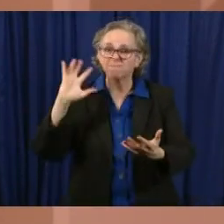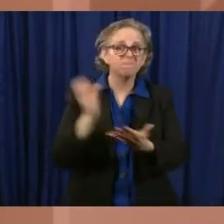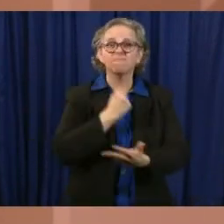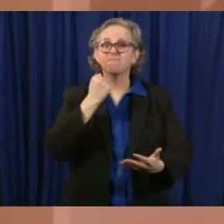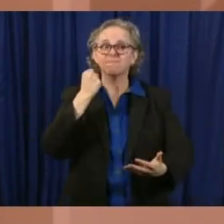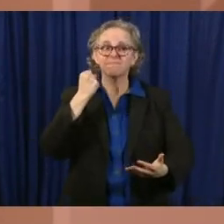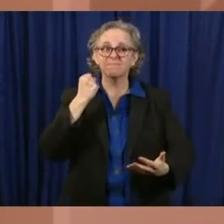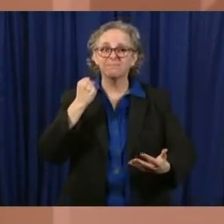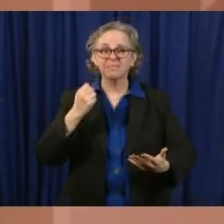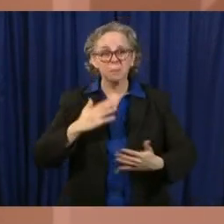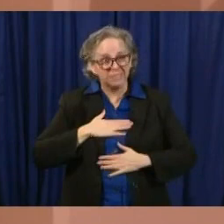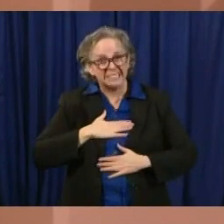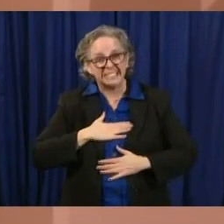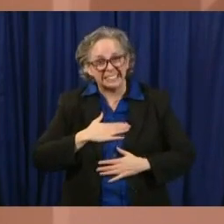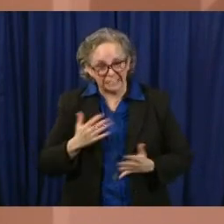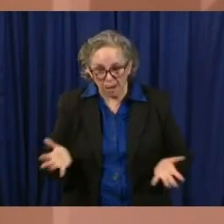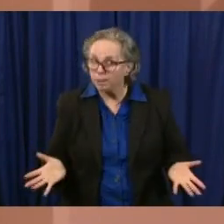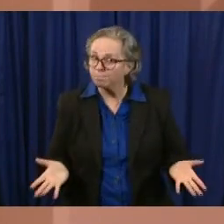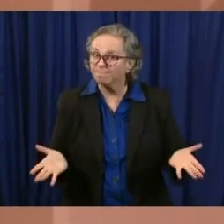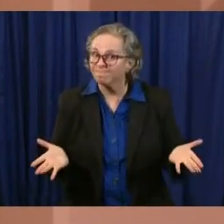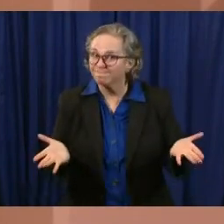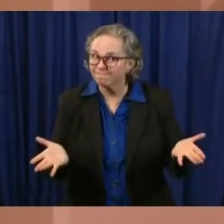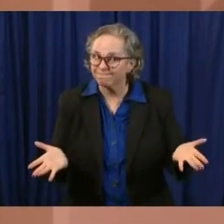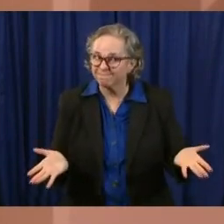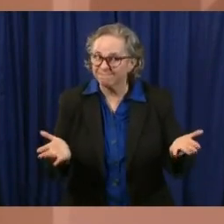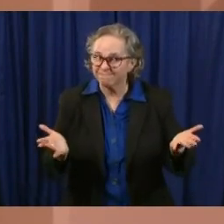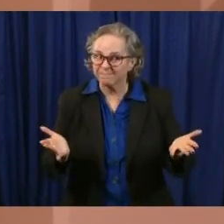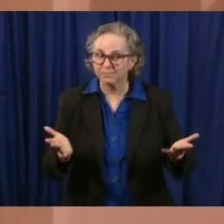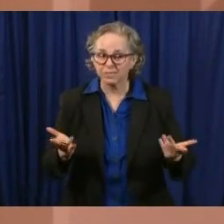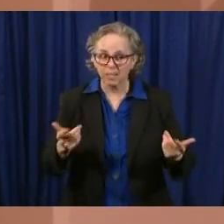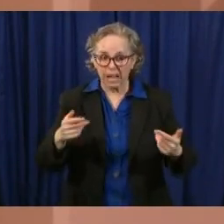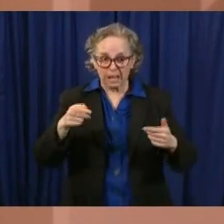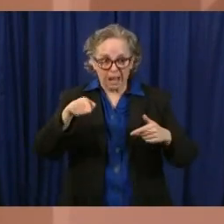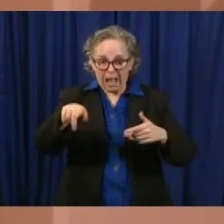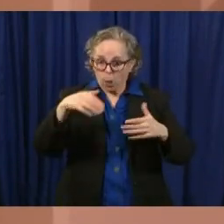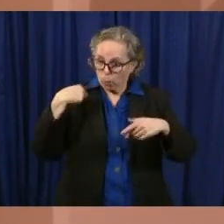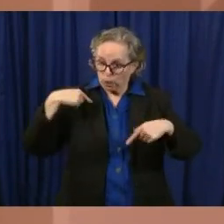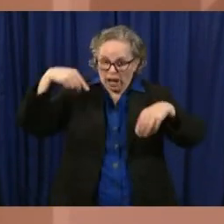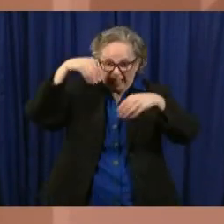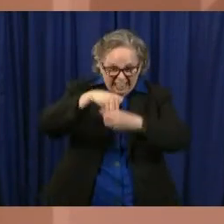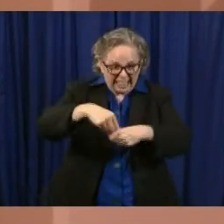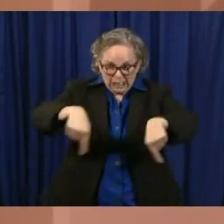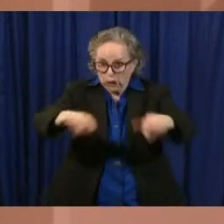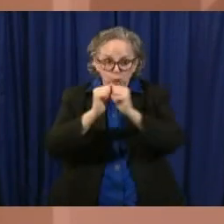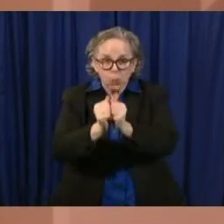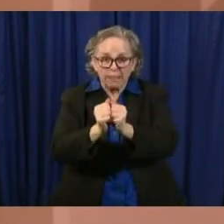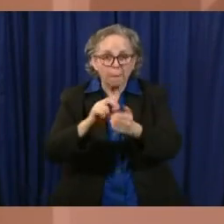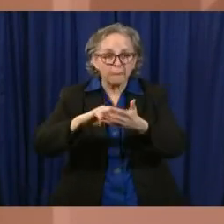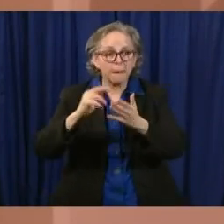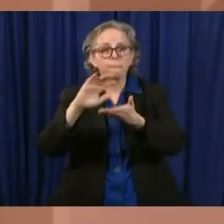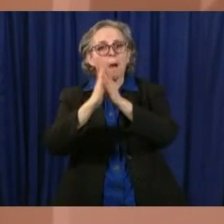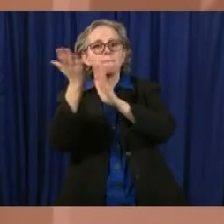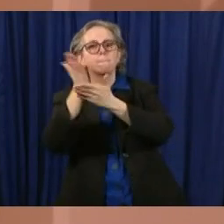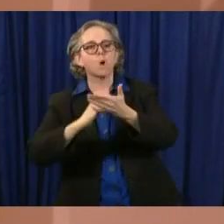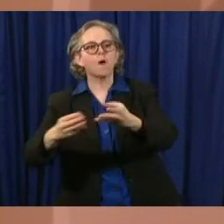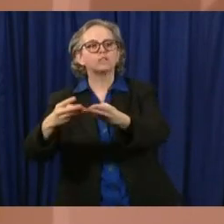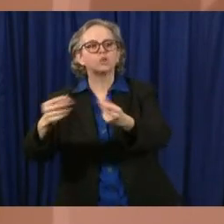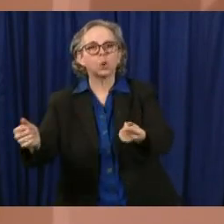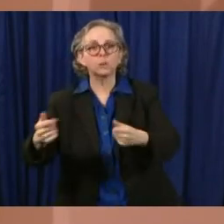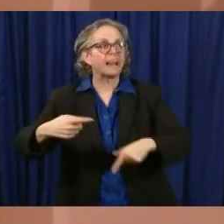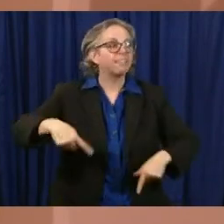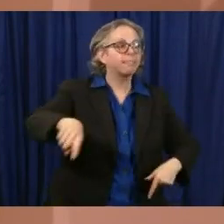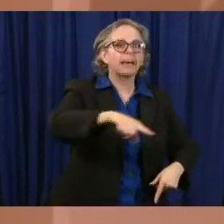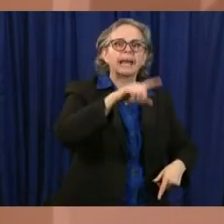is all part of we're in this together, truthfully, because these businesses need employees to be able to work